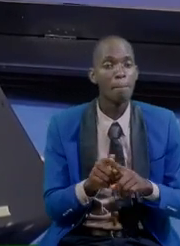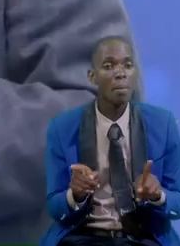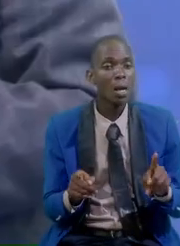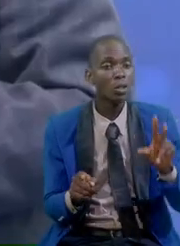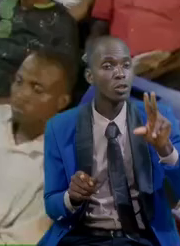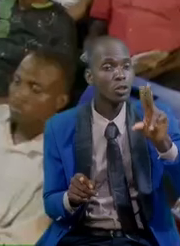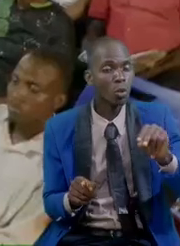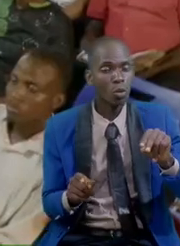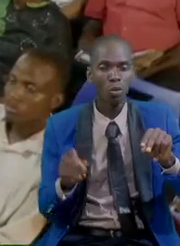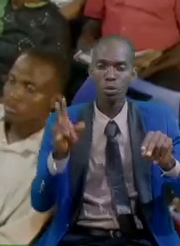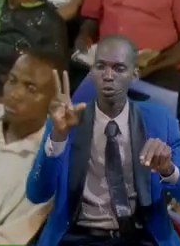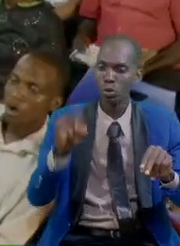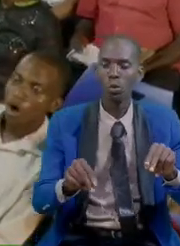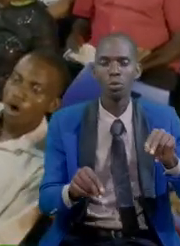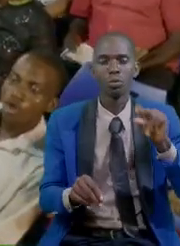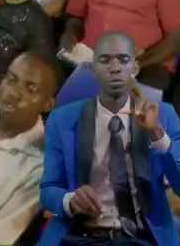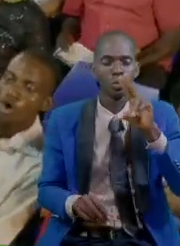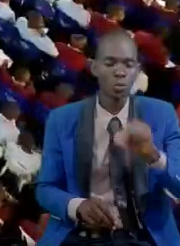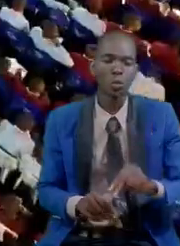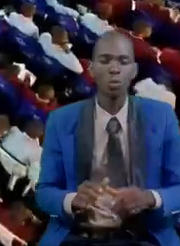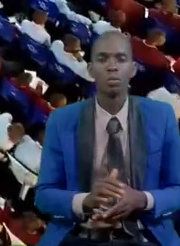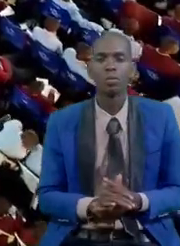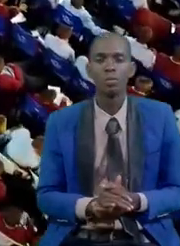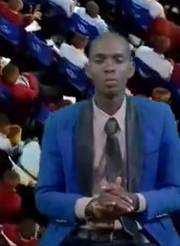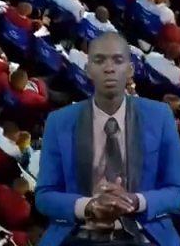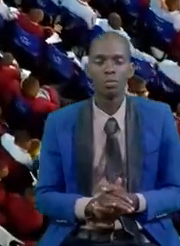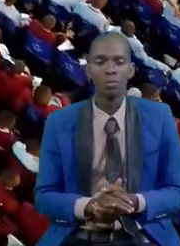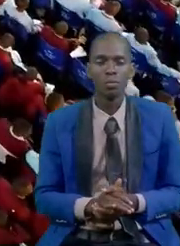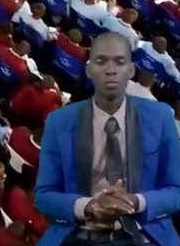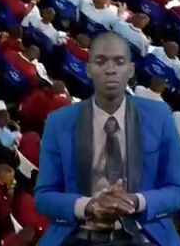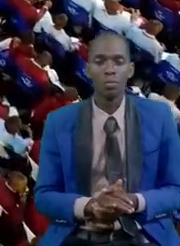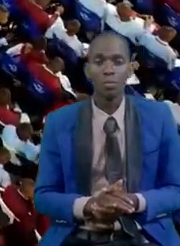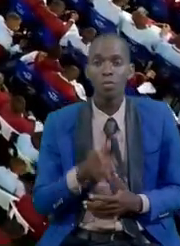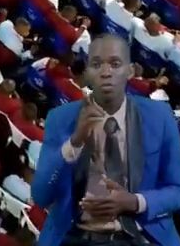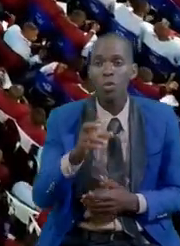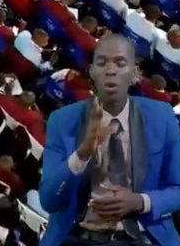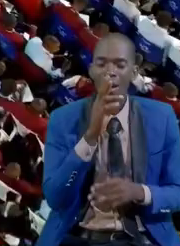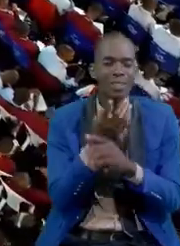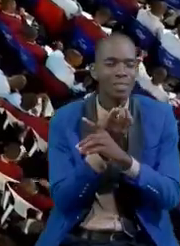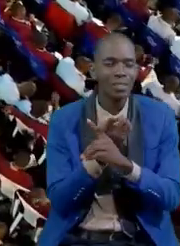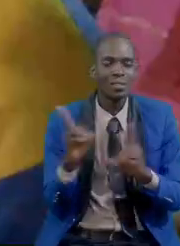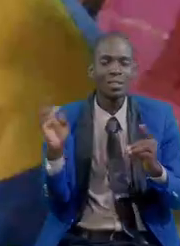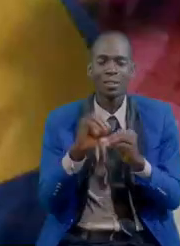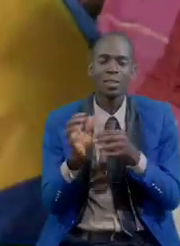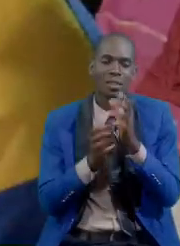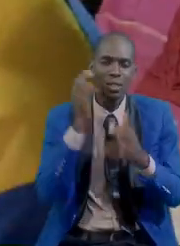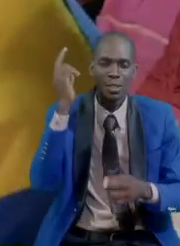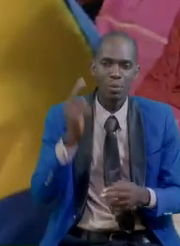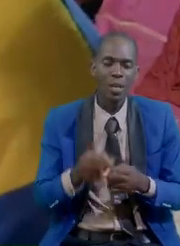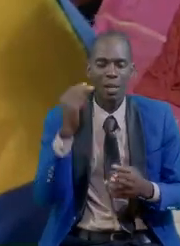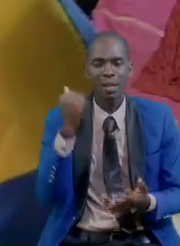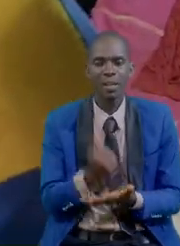no, no, no. You are delivered in Jesus'